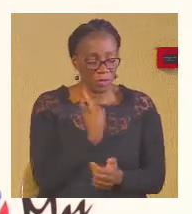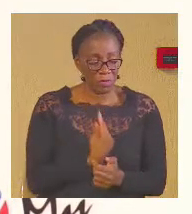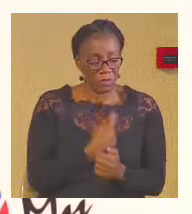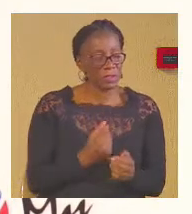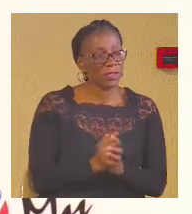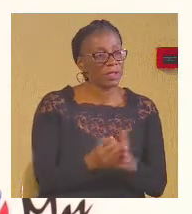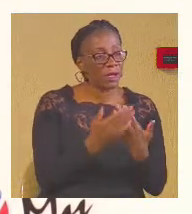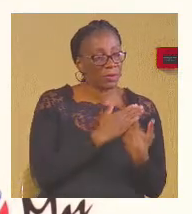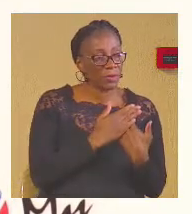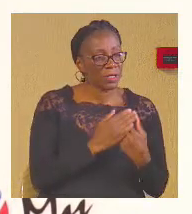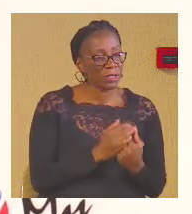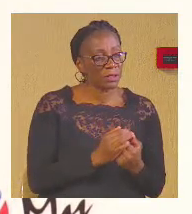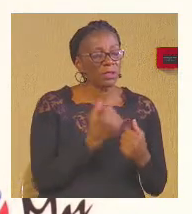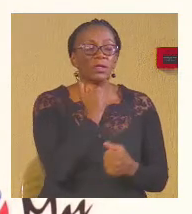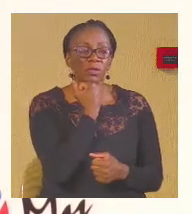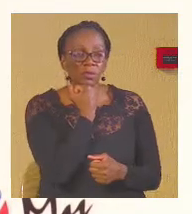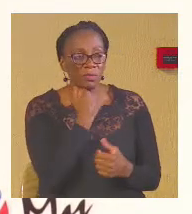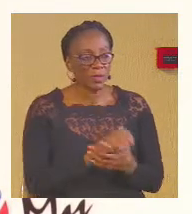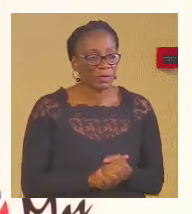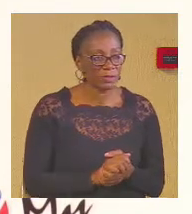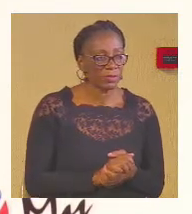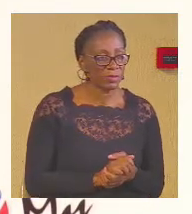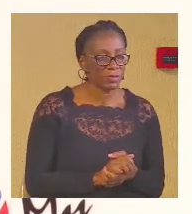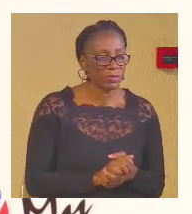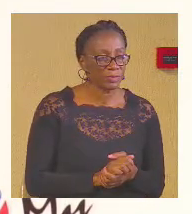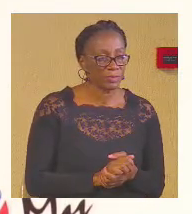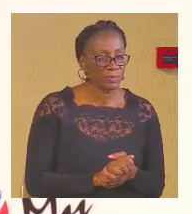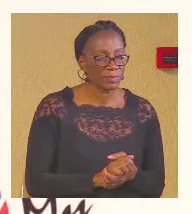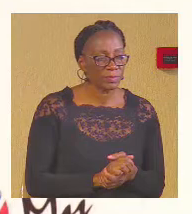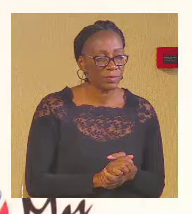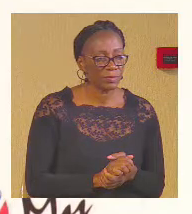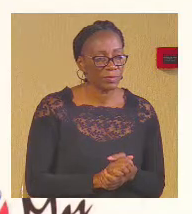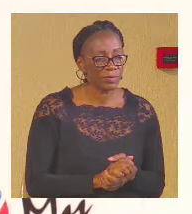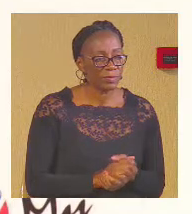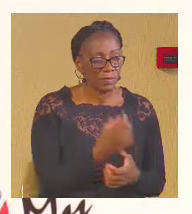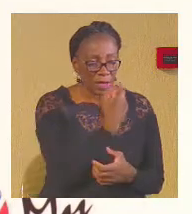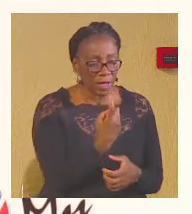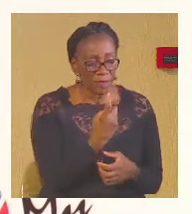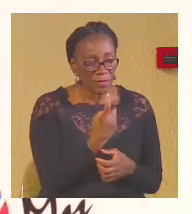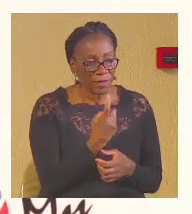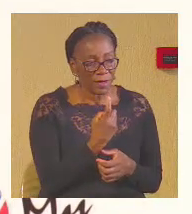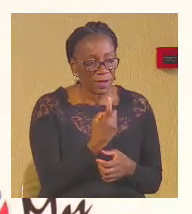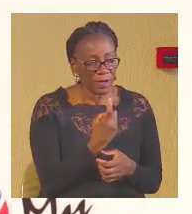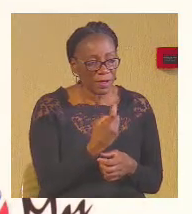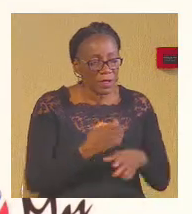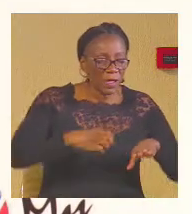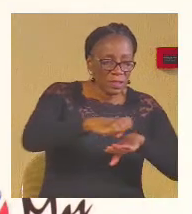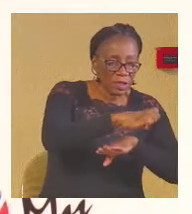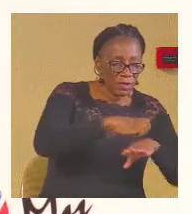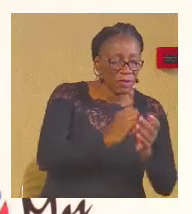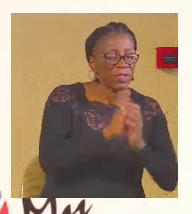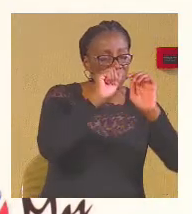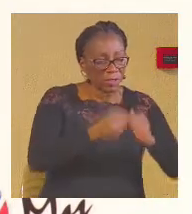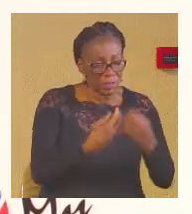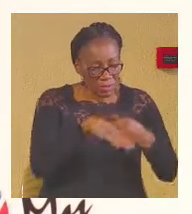are context specific. And each and every circumstance dictate the kind of personal protective equipment that